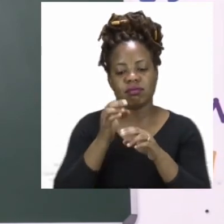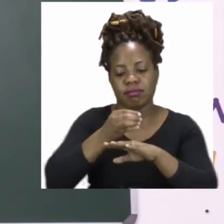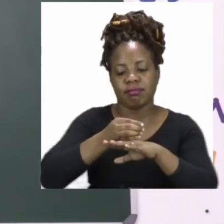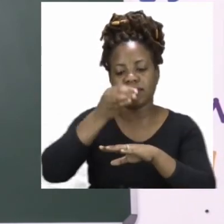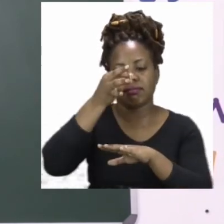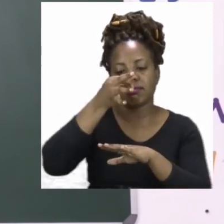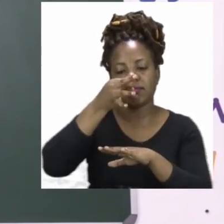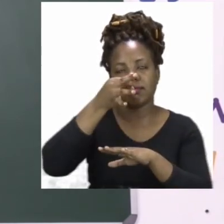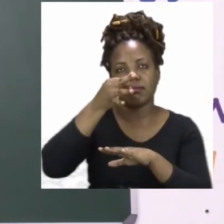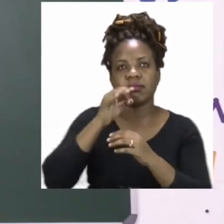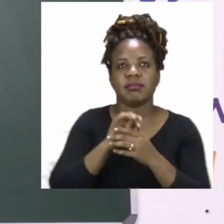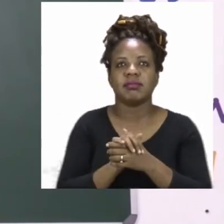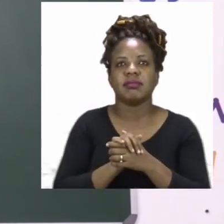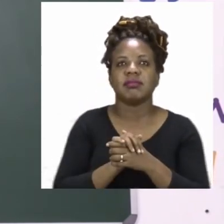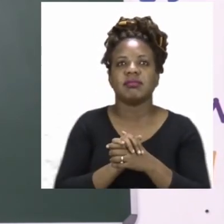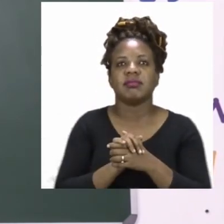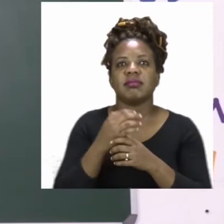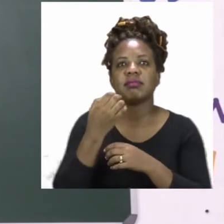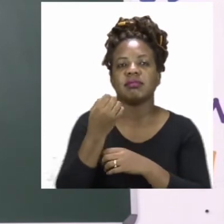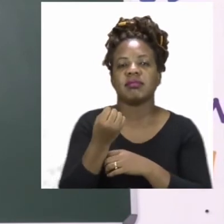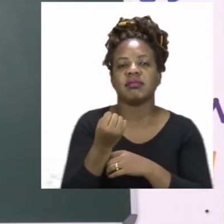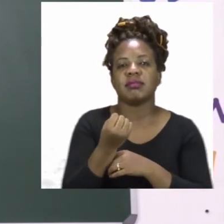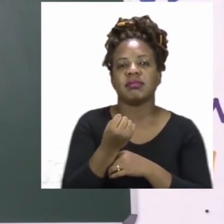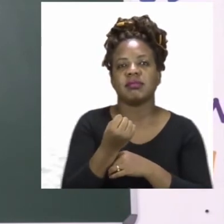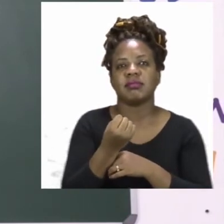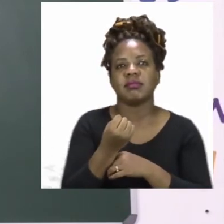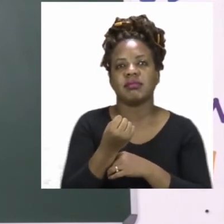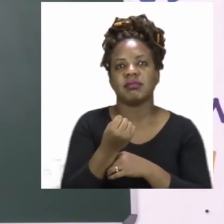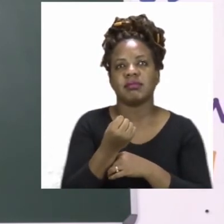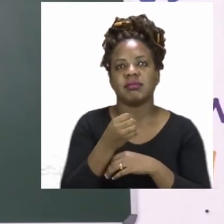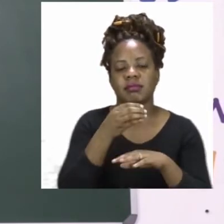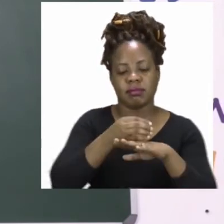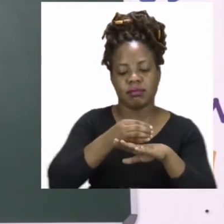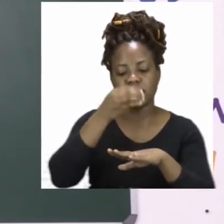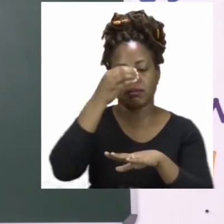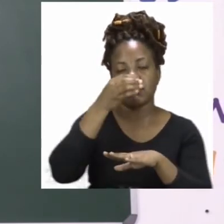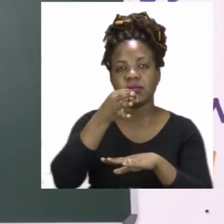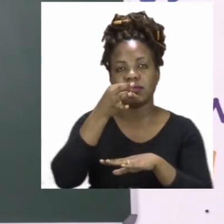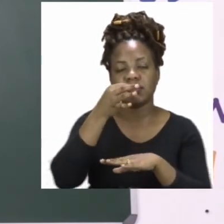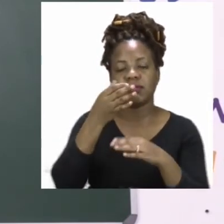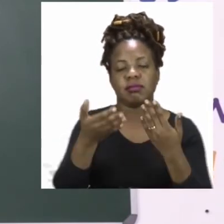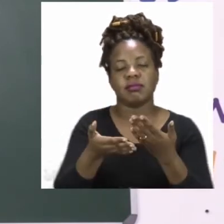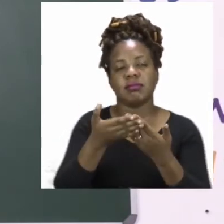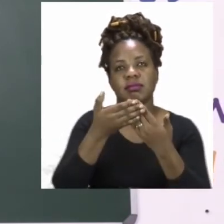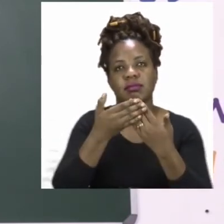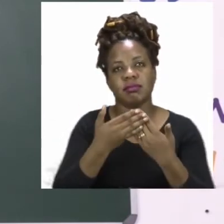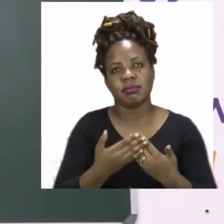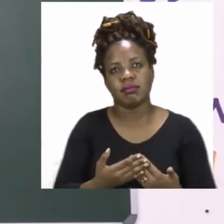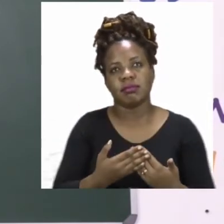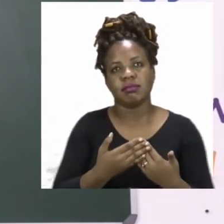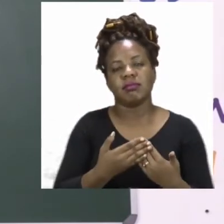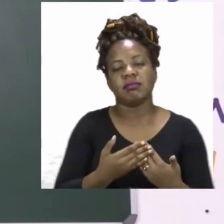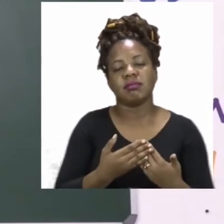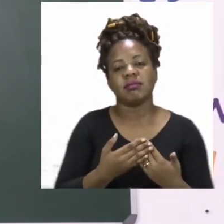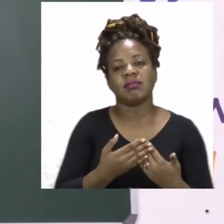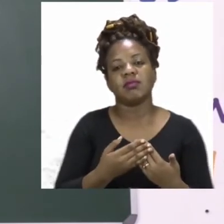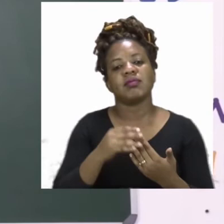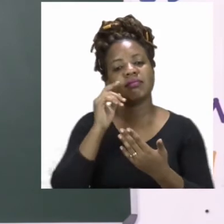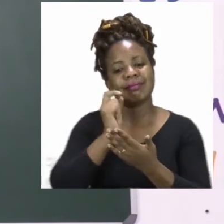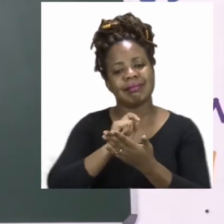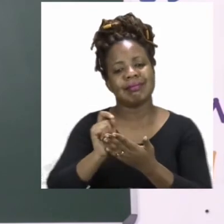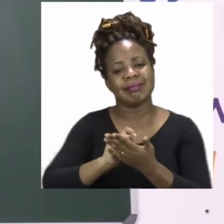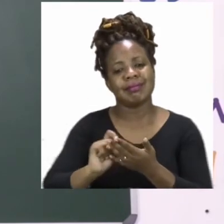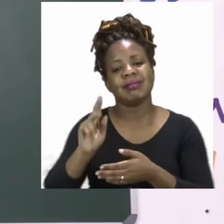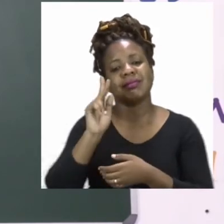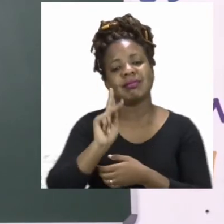So, I have my counters here and they are going to help me know how many more I need to